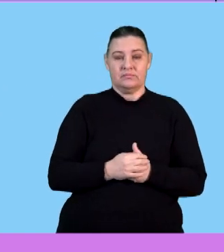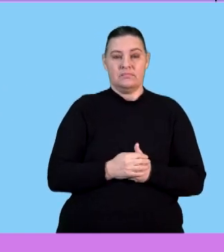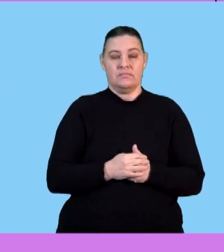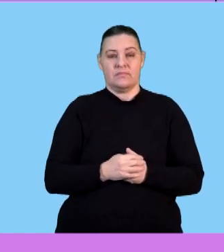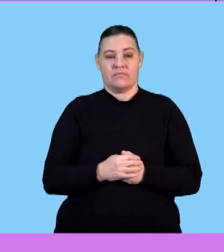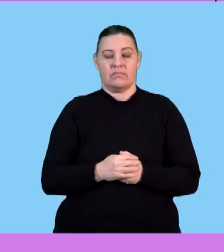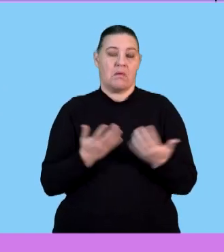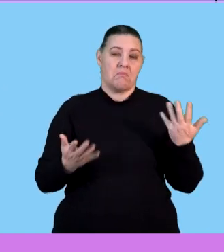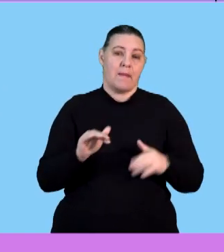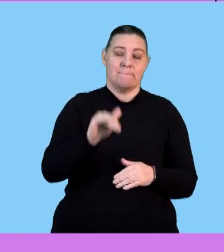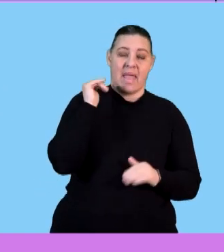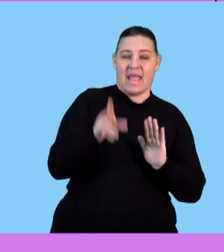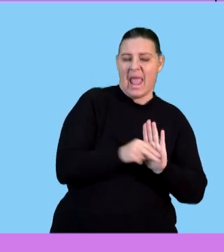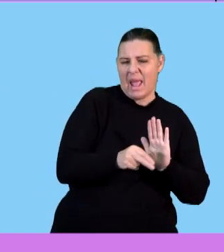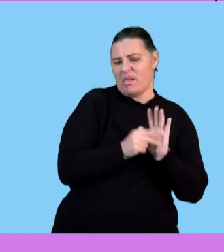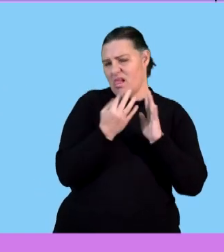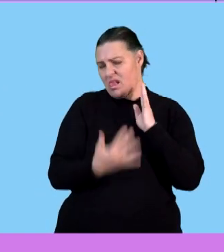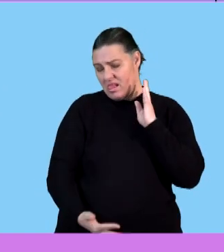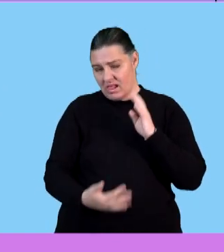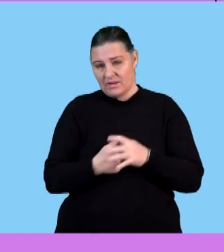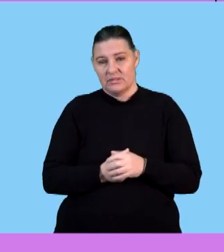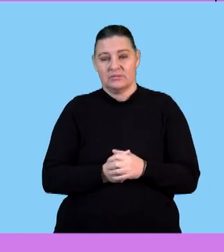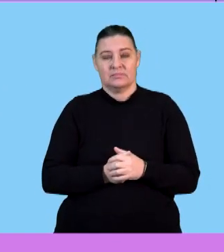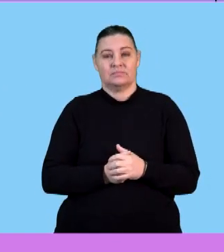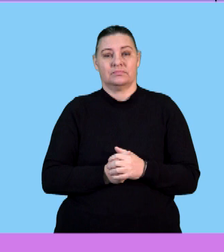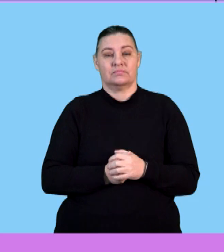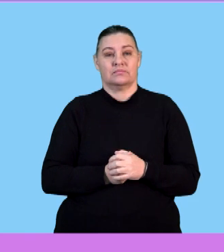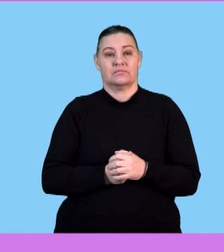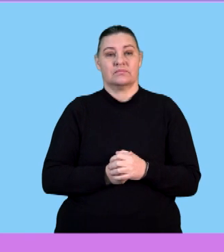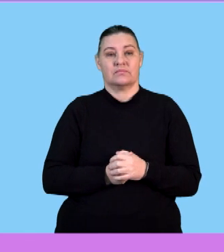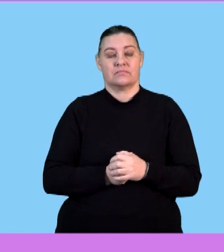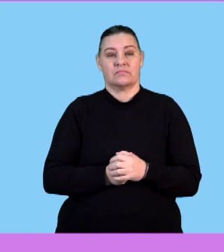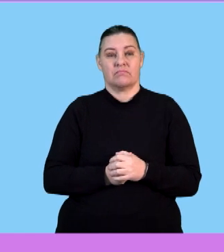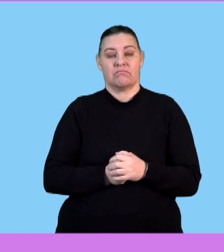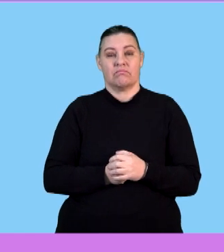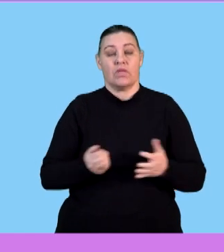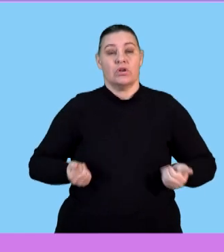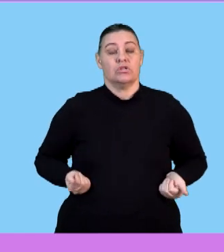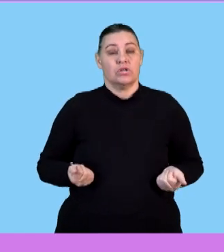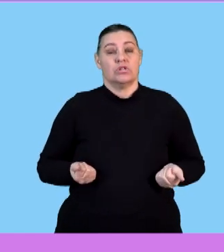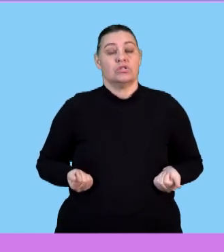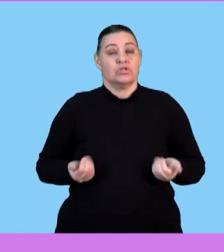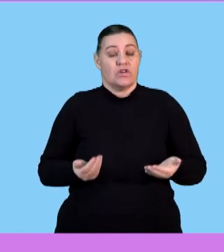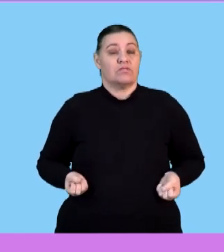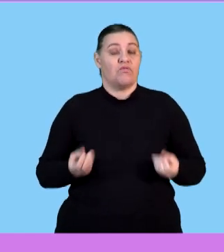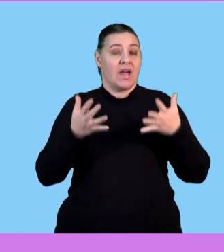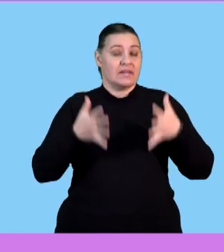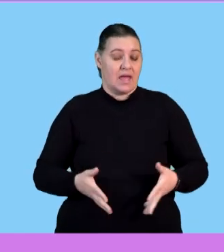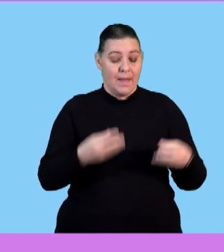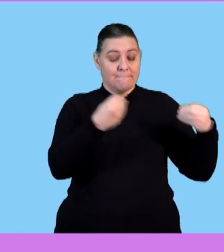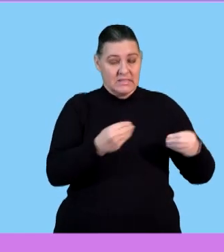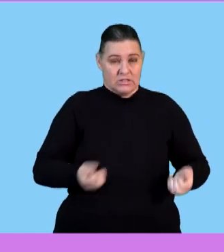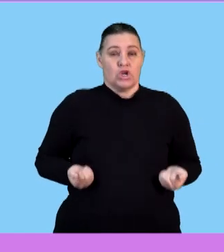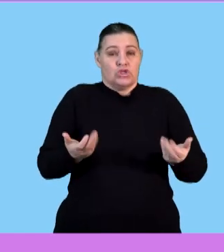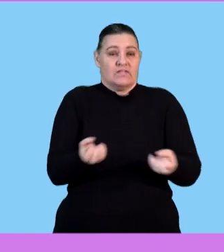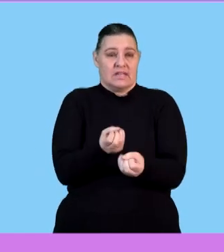All right, that could be via banking app and stuff like that. Service provider, a business that provides